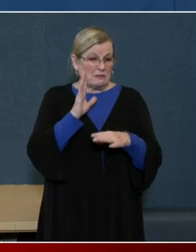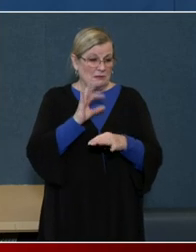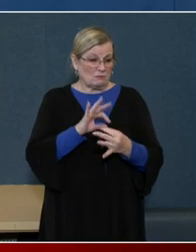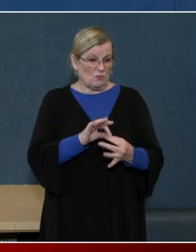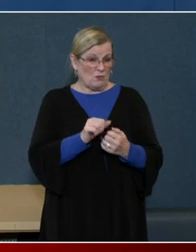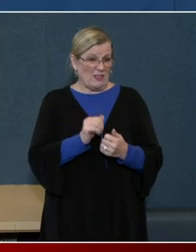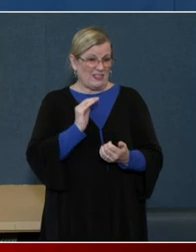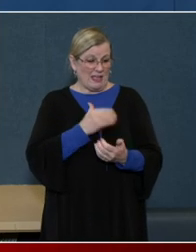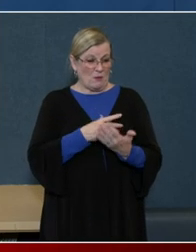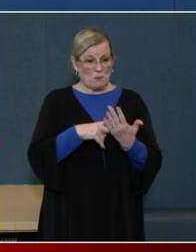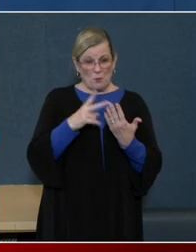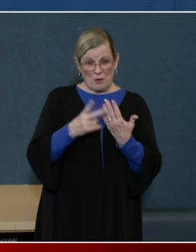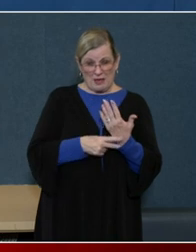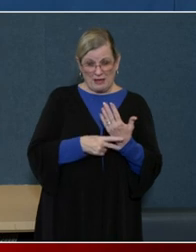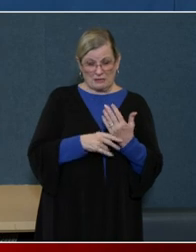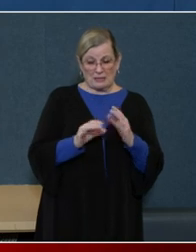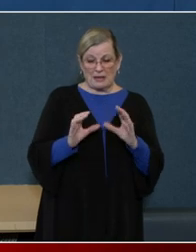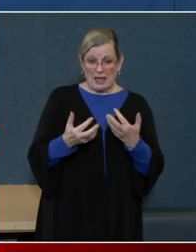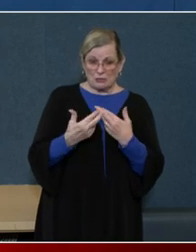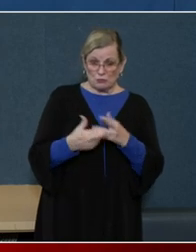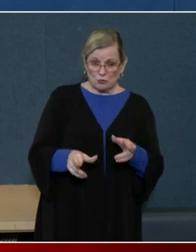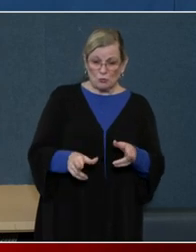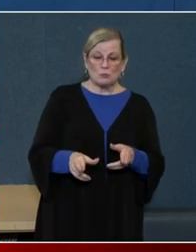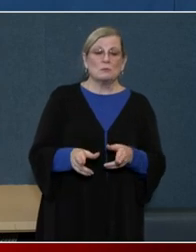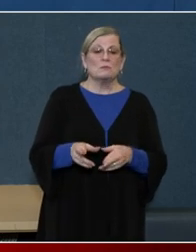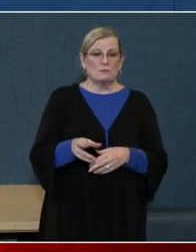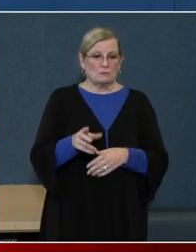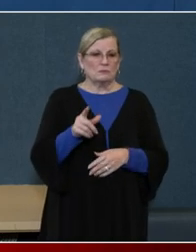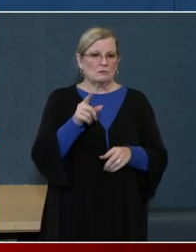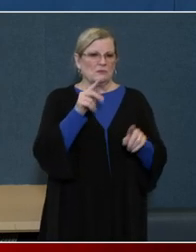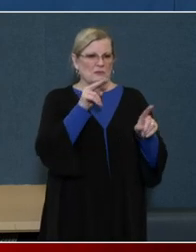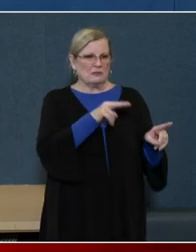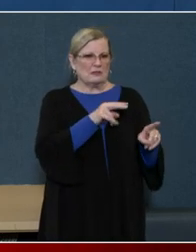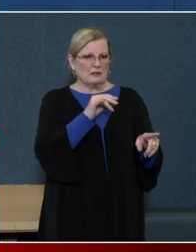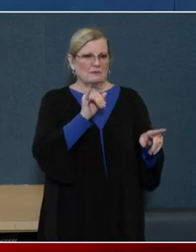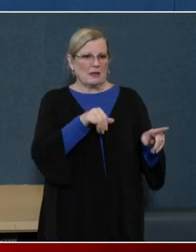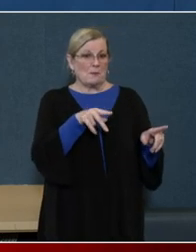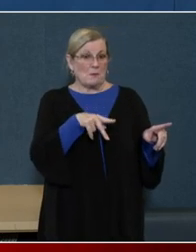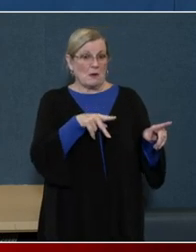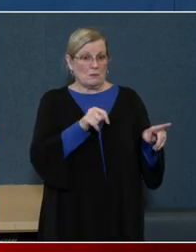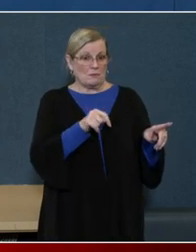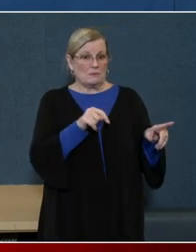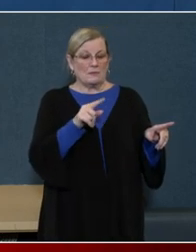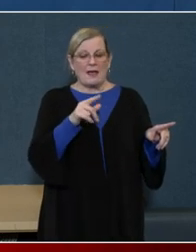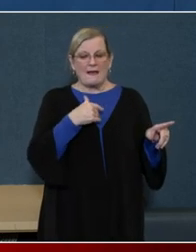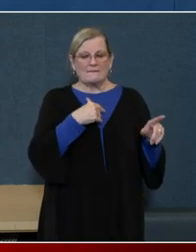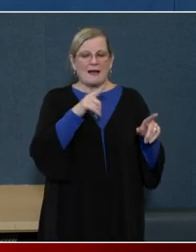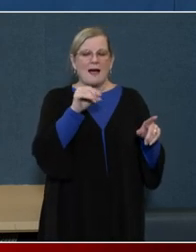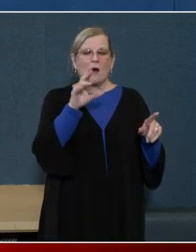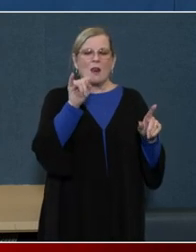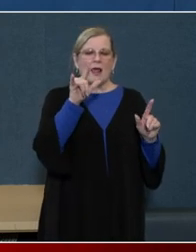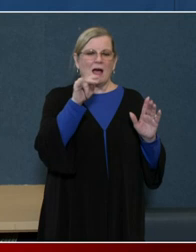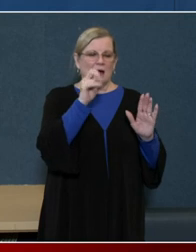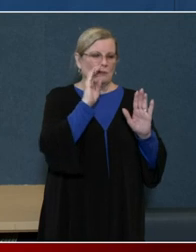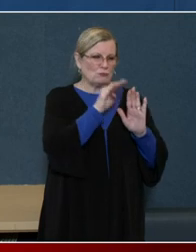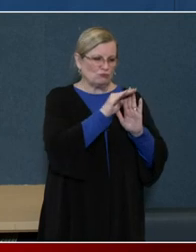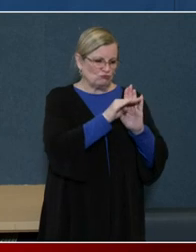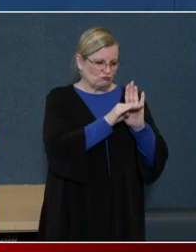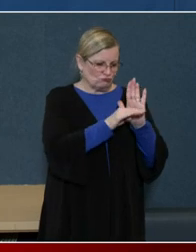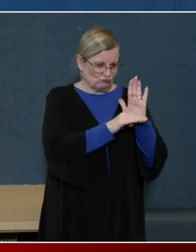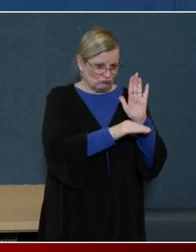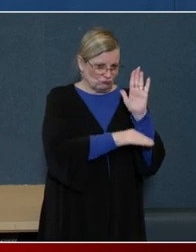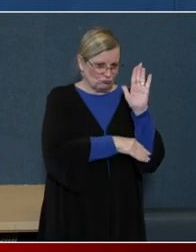engagement classrooms. This is a outline of the learning model. As I mentioned earlier, students will